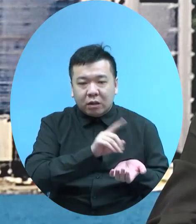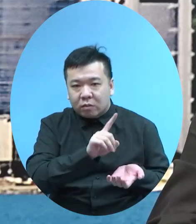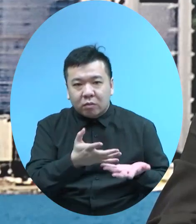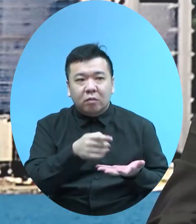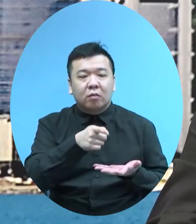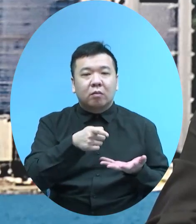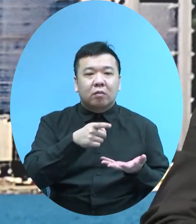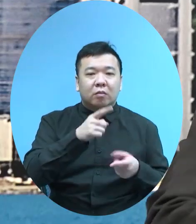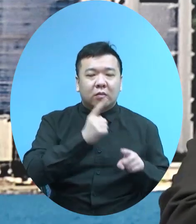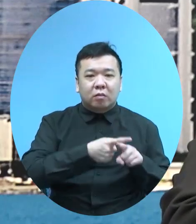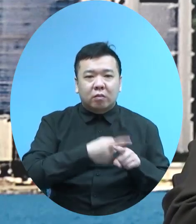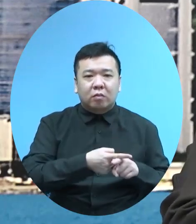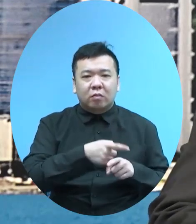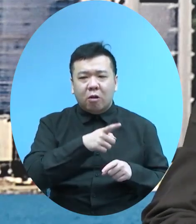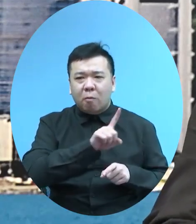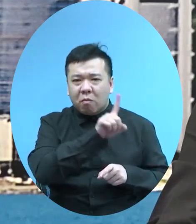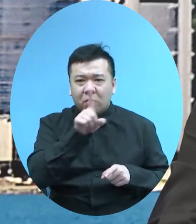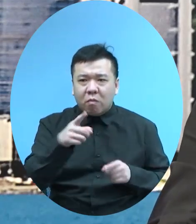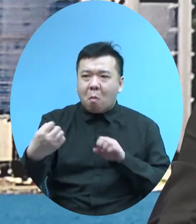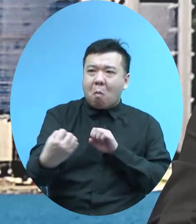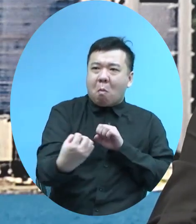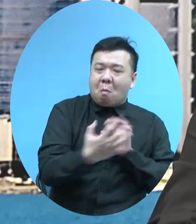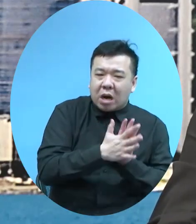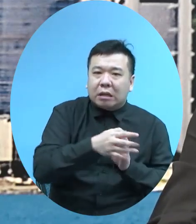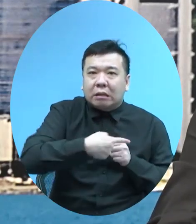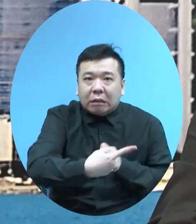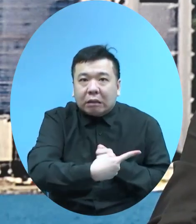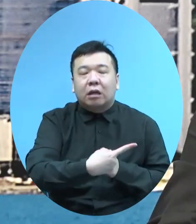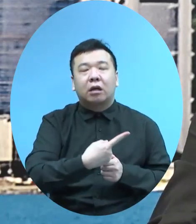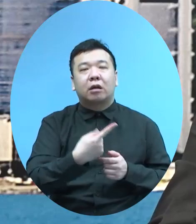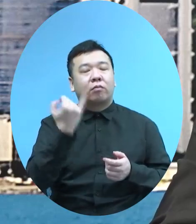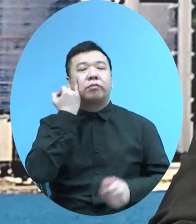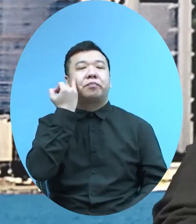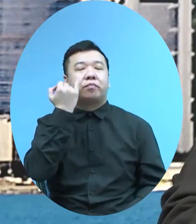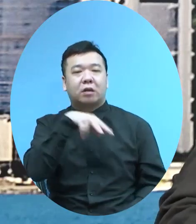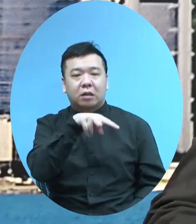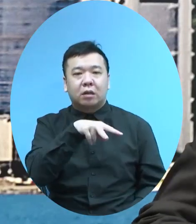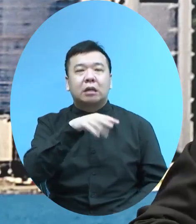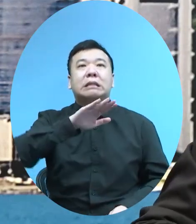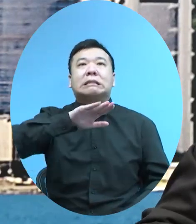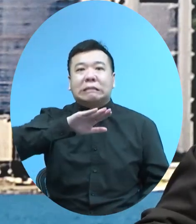the present moment. But the cases detected are all related to the temple at present.